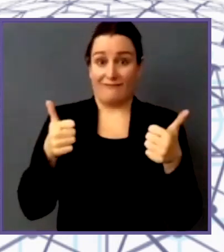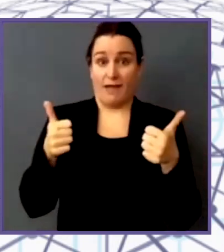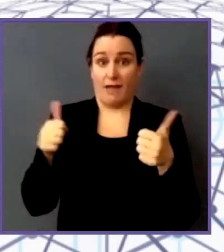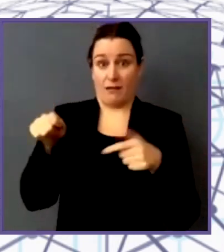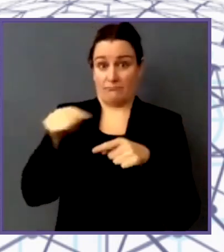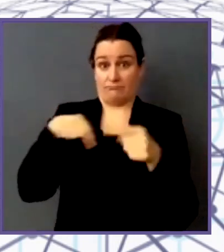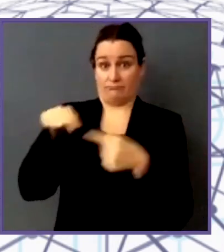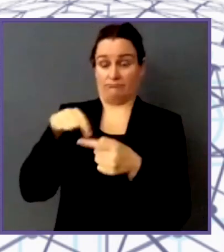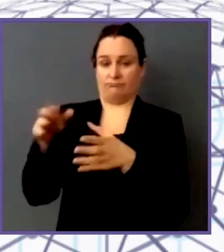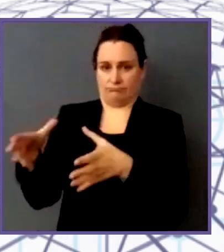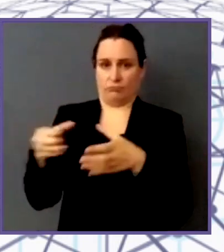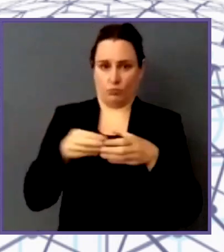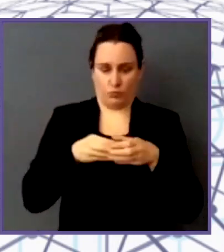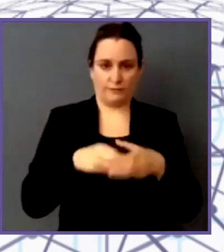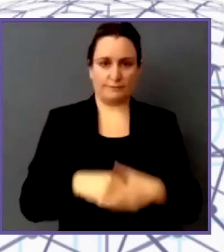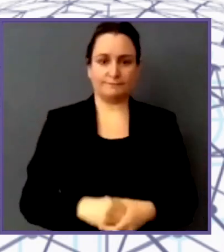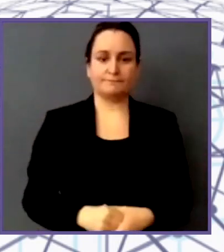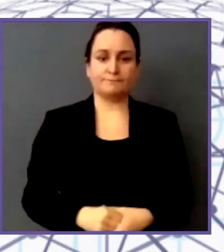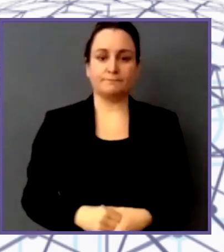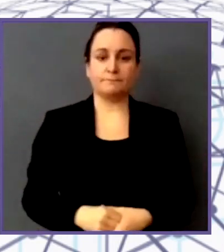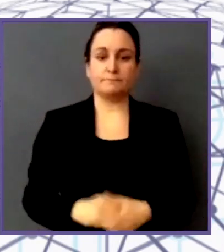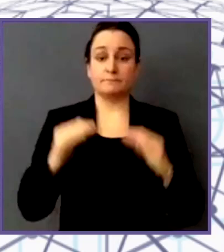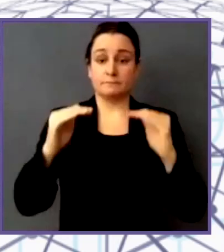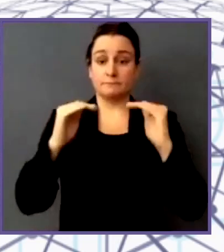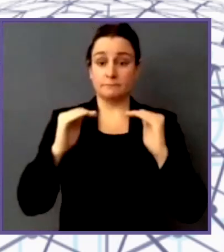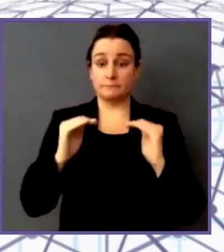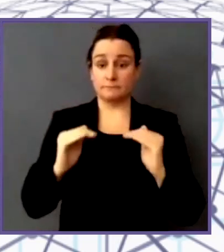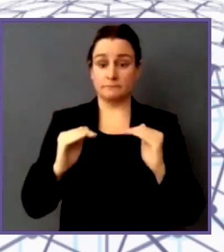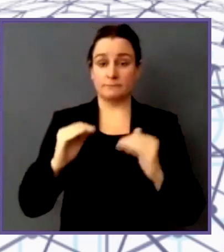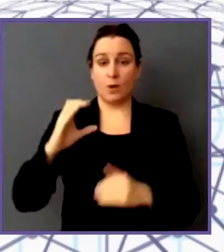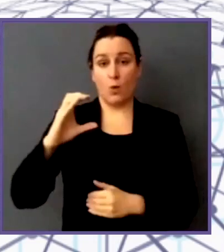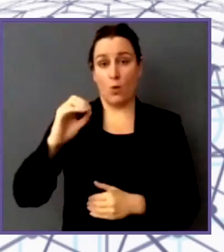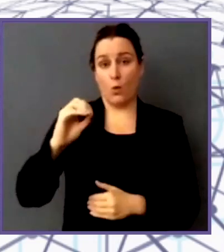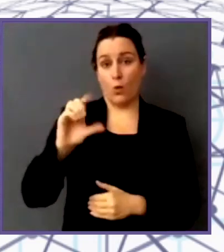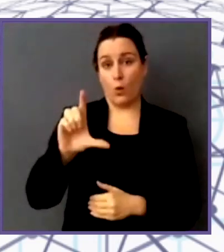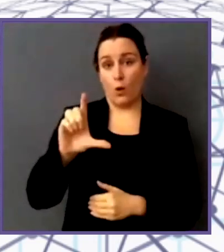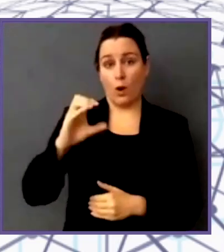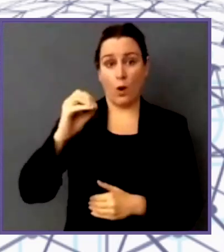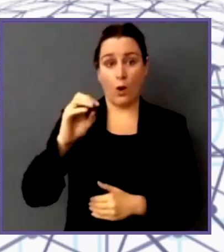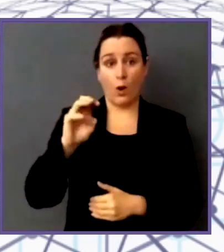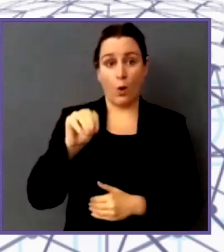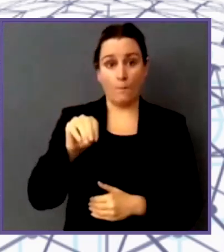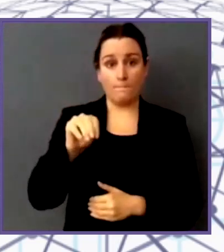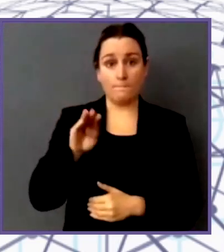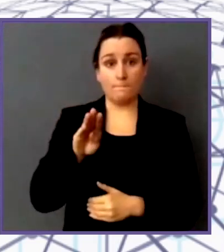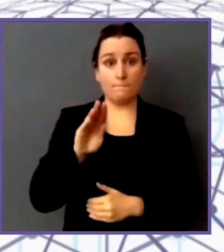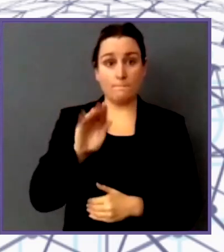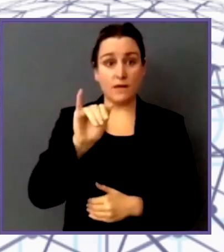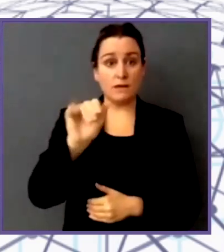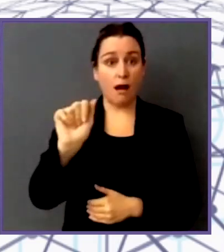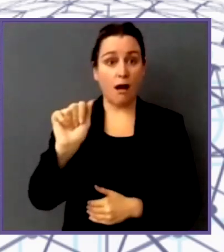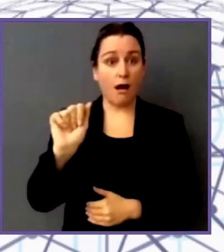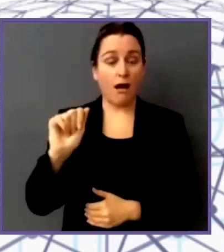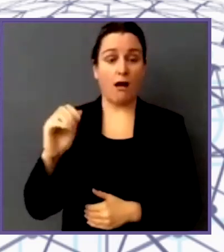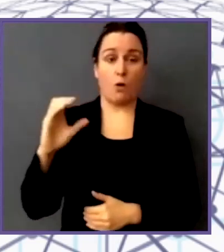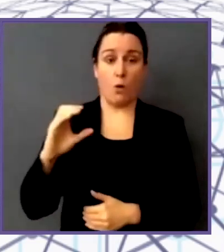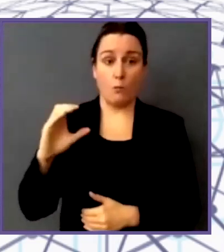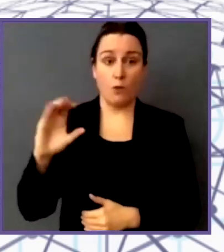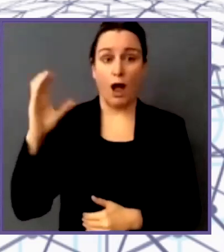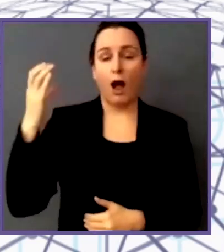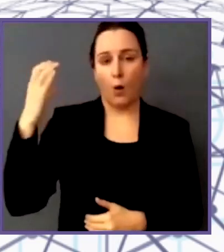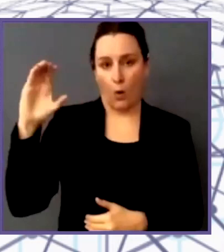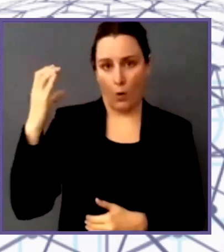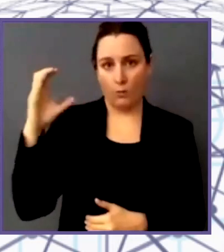Then lastly, we have Medellin, Colombia, where we're going to hear from El Comité, represented by Maria Isabel Aguirre